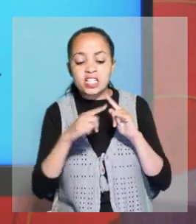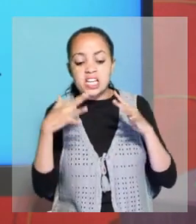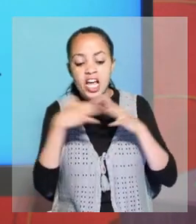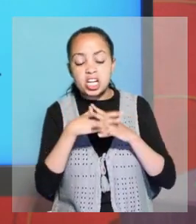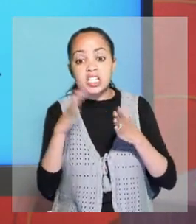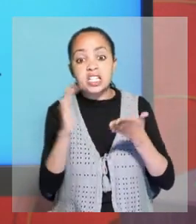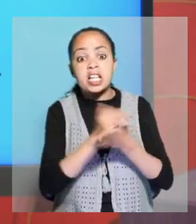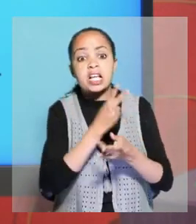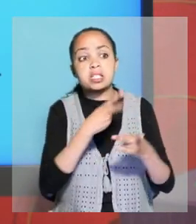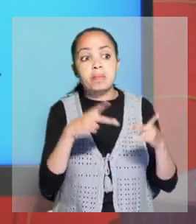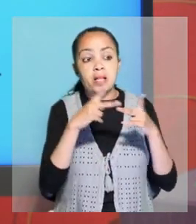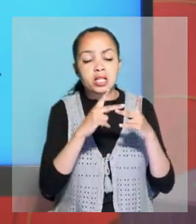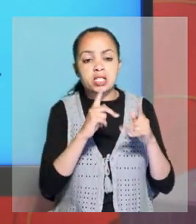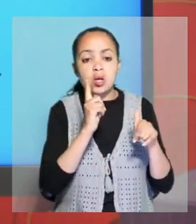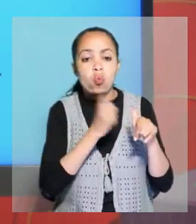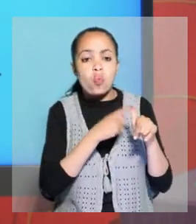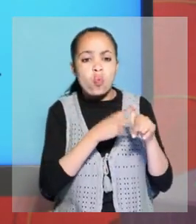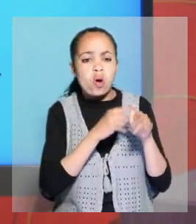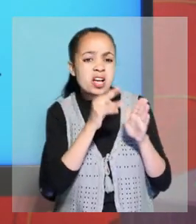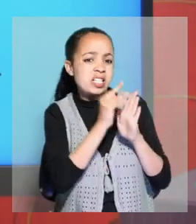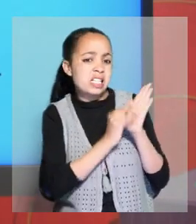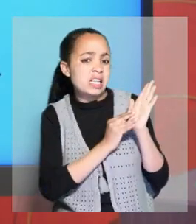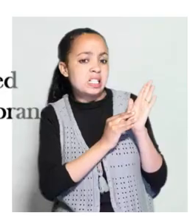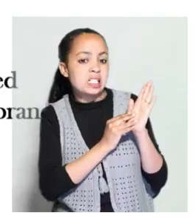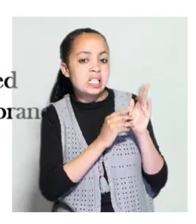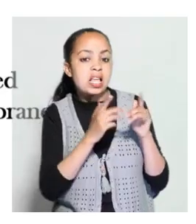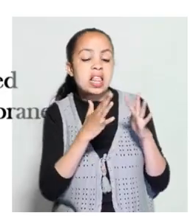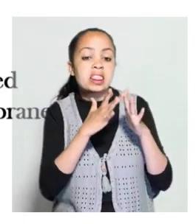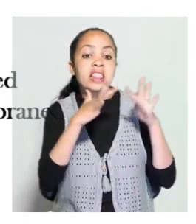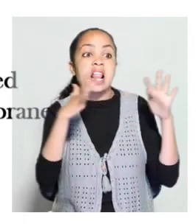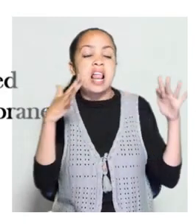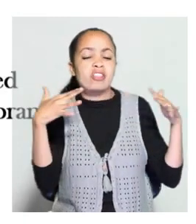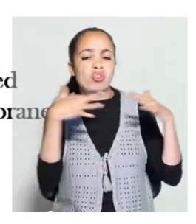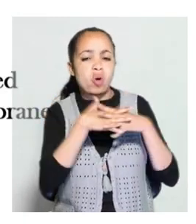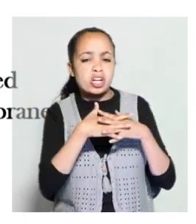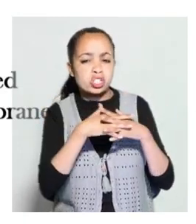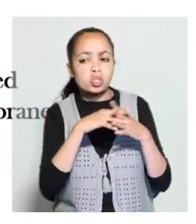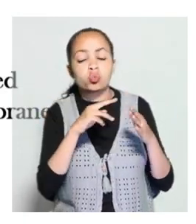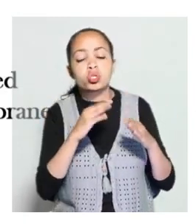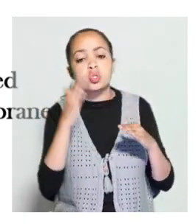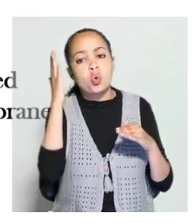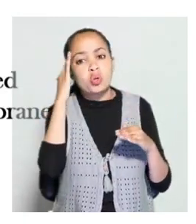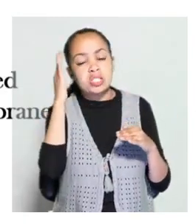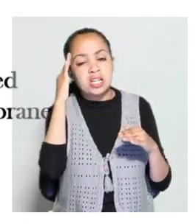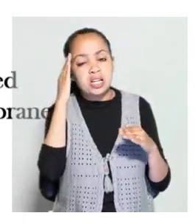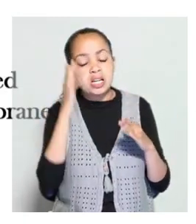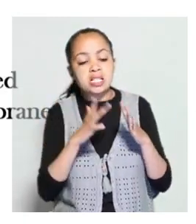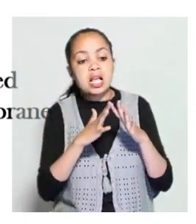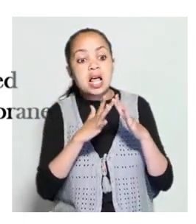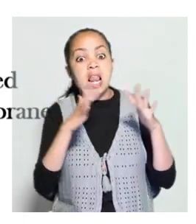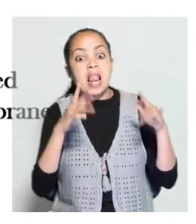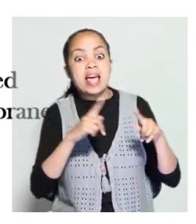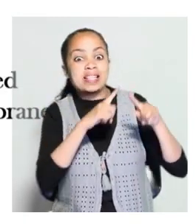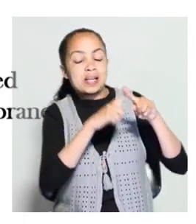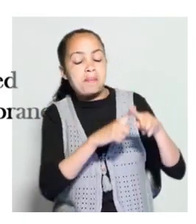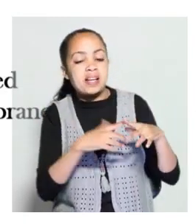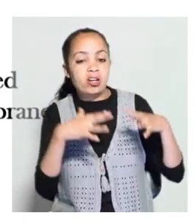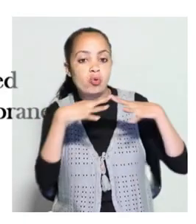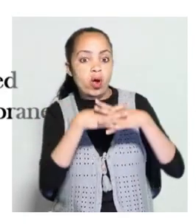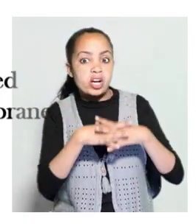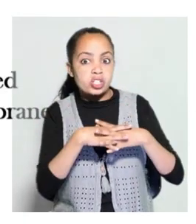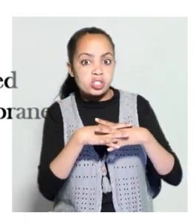takes place. One phase is considered as light reaction, which is considered as light dependent